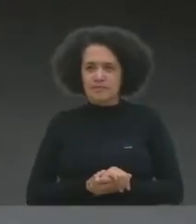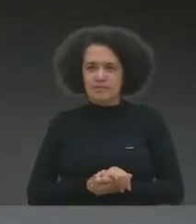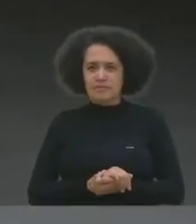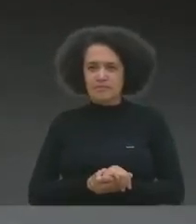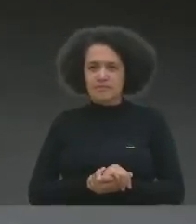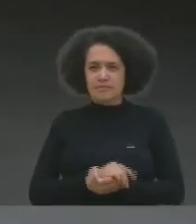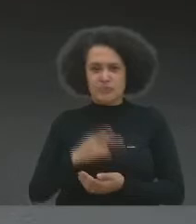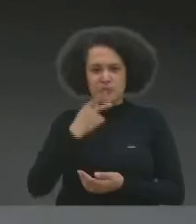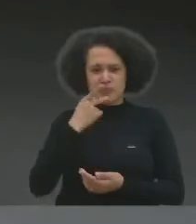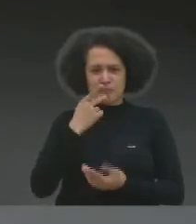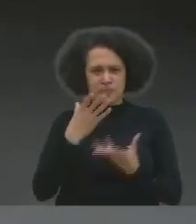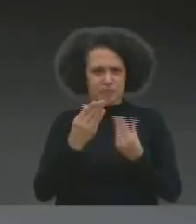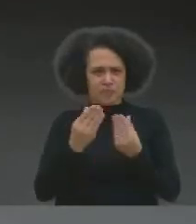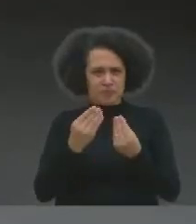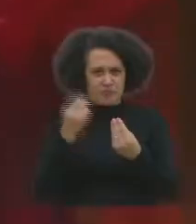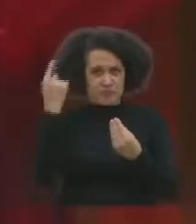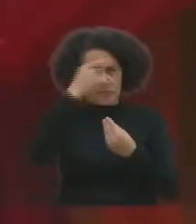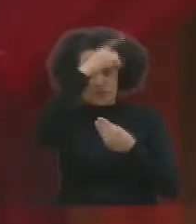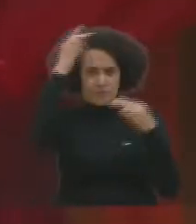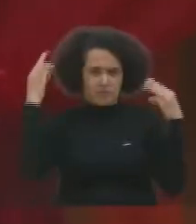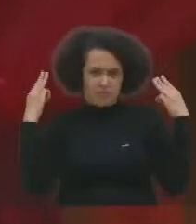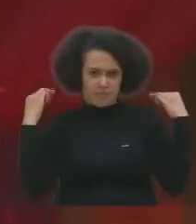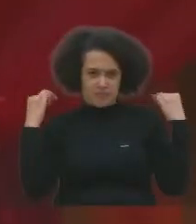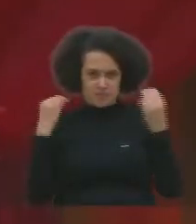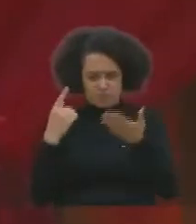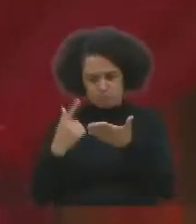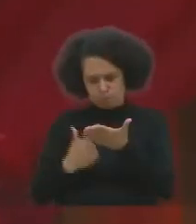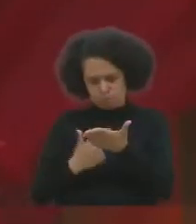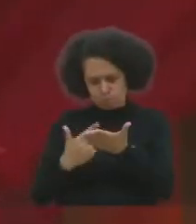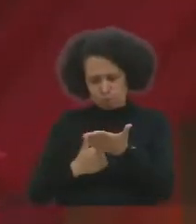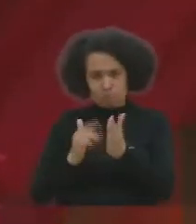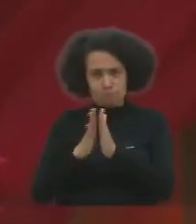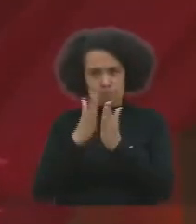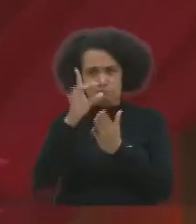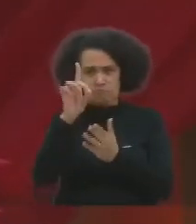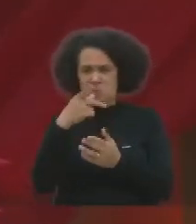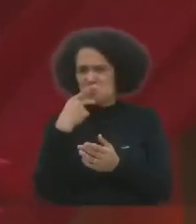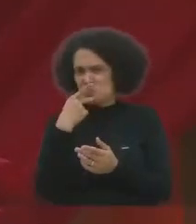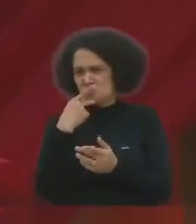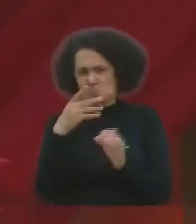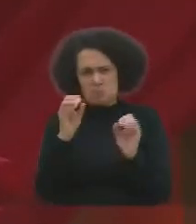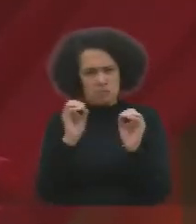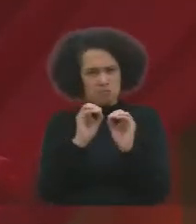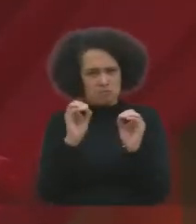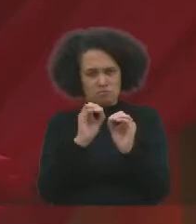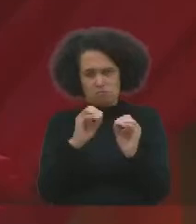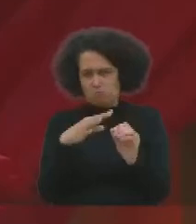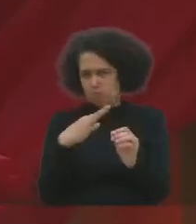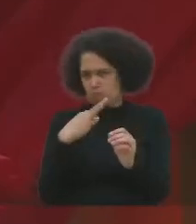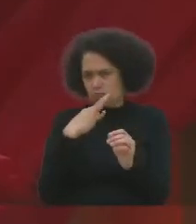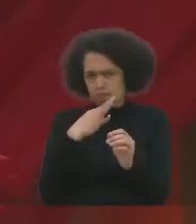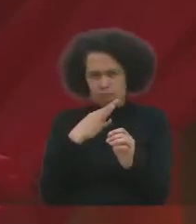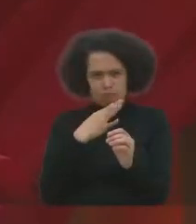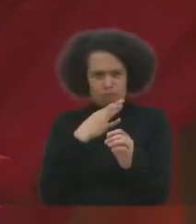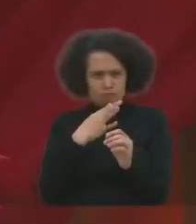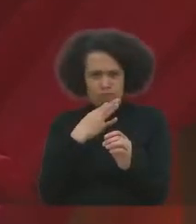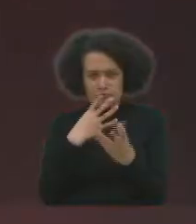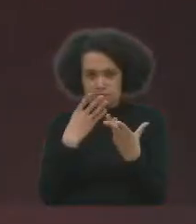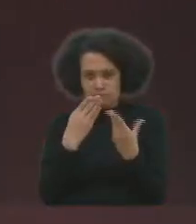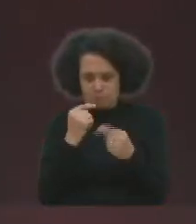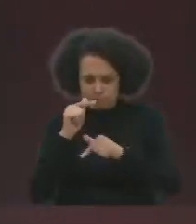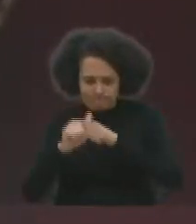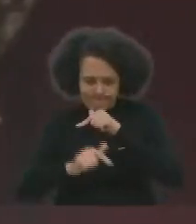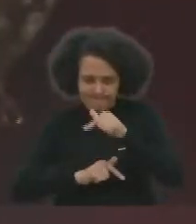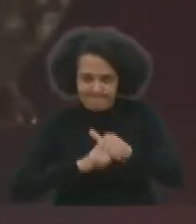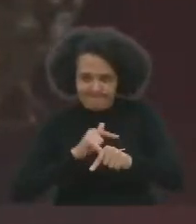Miguel Arcanjo nas escrituras. We do not know many of his words. Nós não conhecemos muito das suas obras. As a matter of